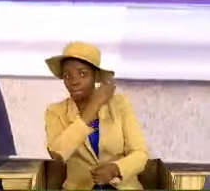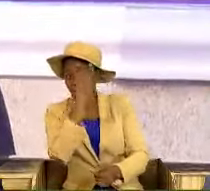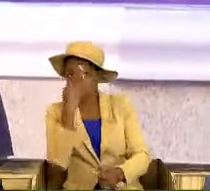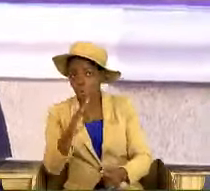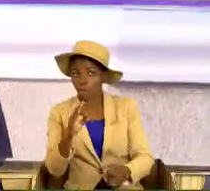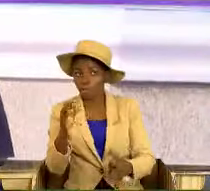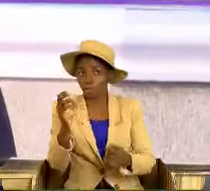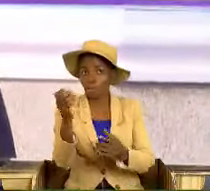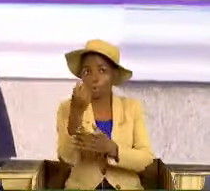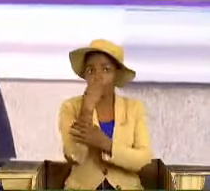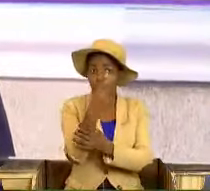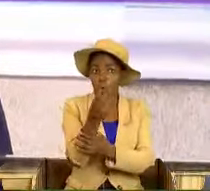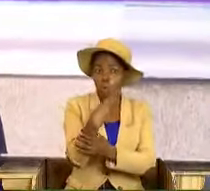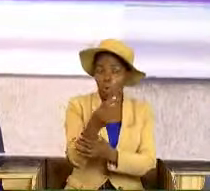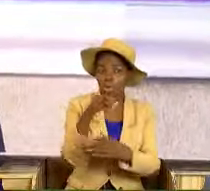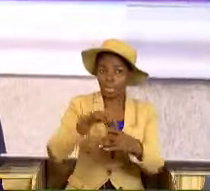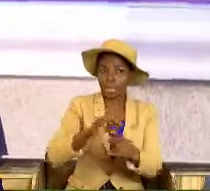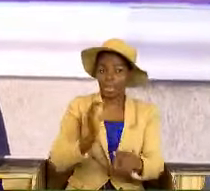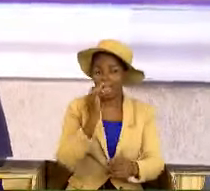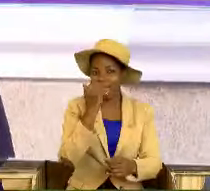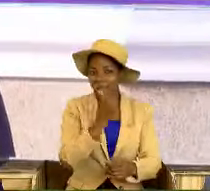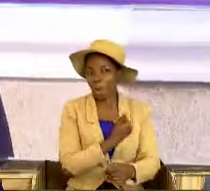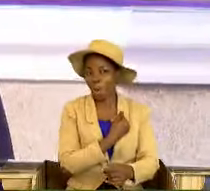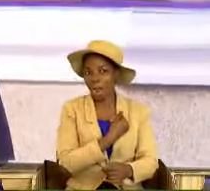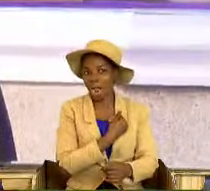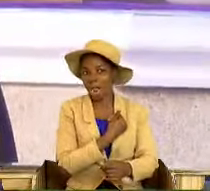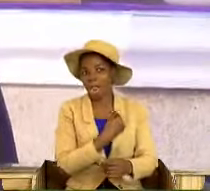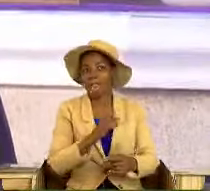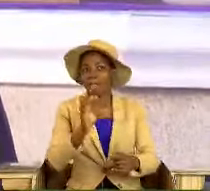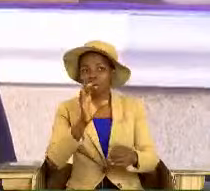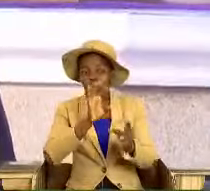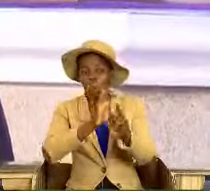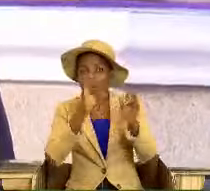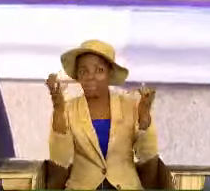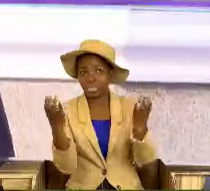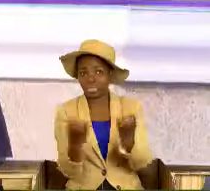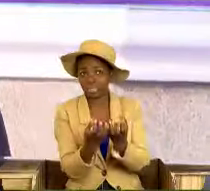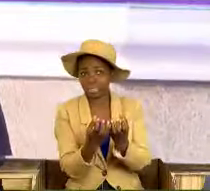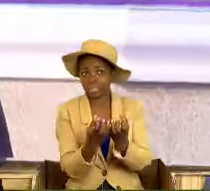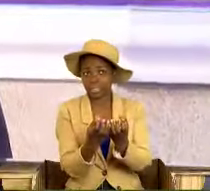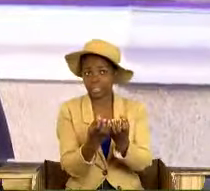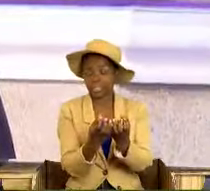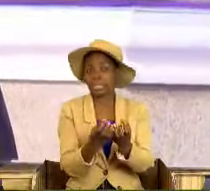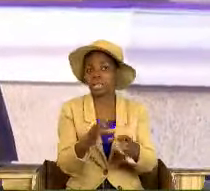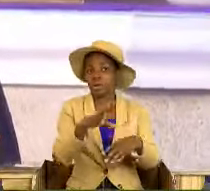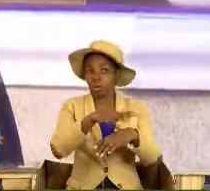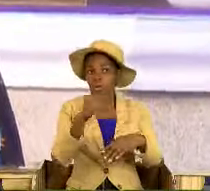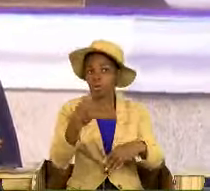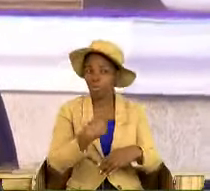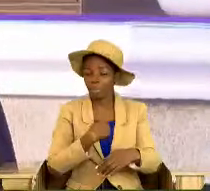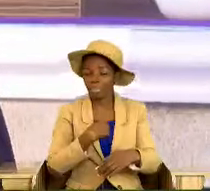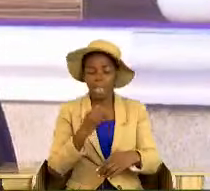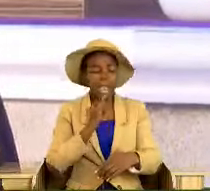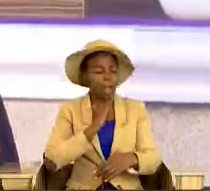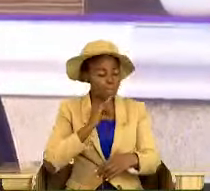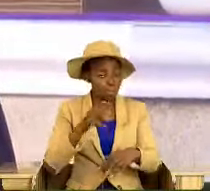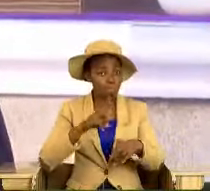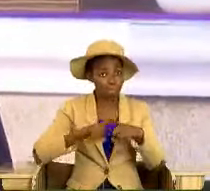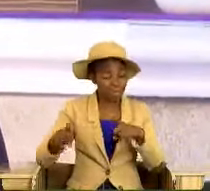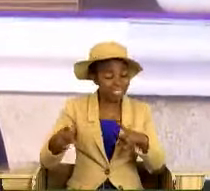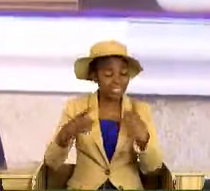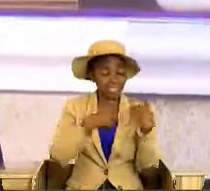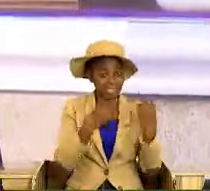deny us of so many blessings but to the glory of God this 70 days fasting and prayer I ke into this 70 days fasting